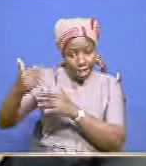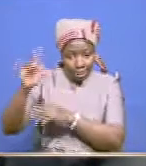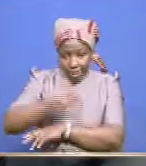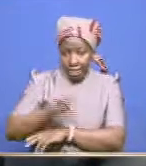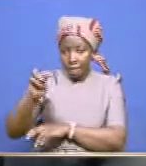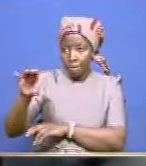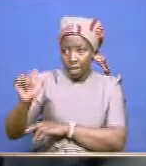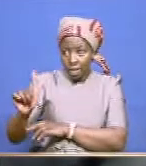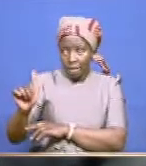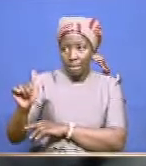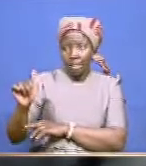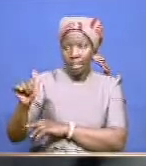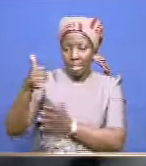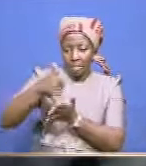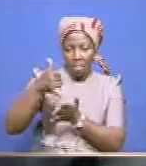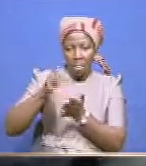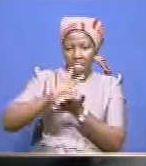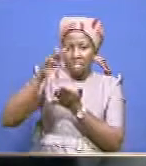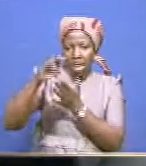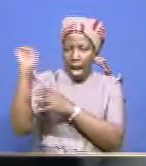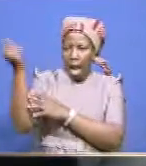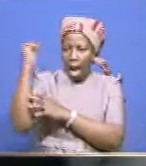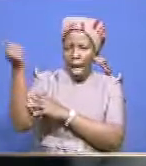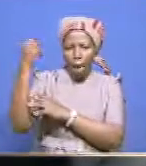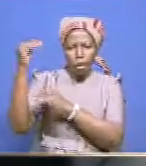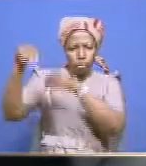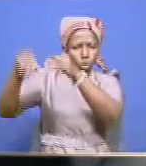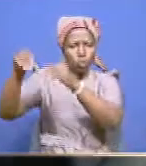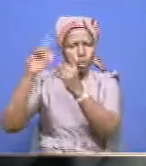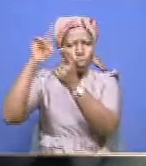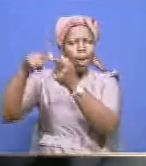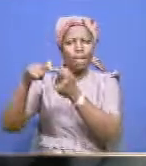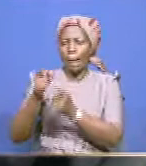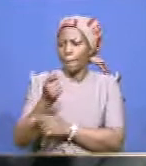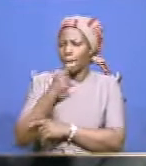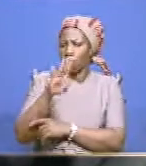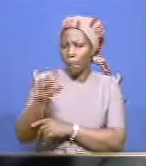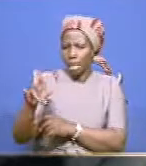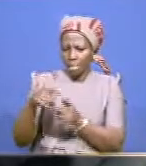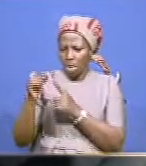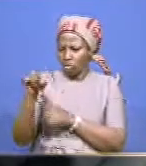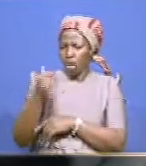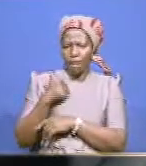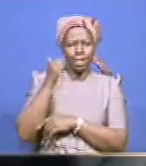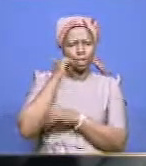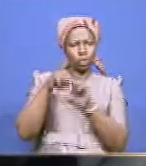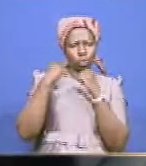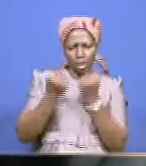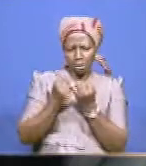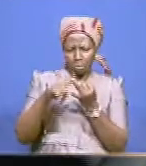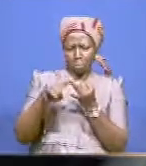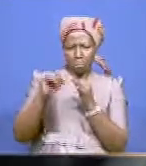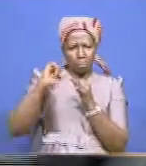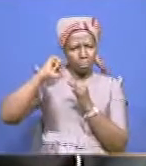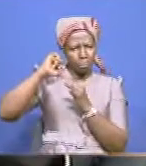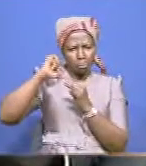following month, the MCA is involved in fundraising towards a medical bill. And therefore you have a sick society, socially, politically,